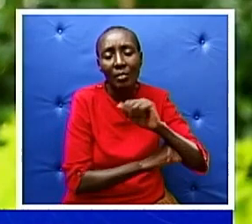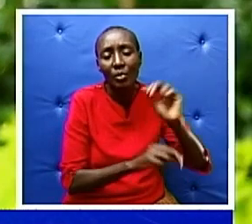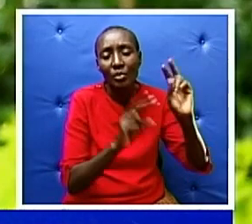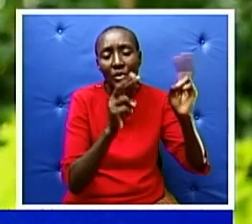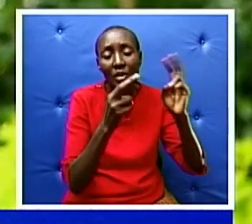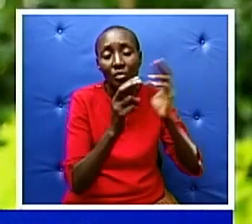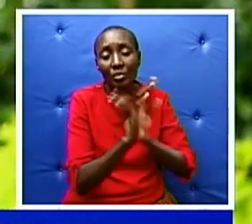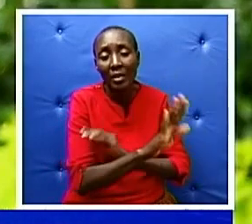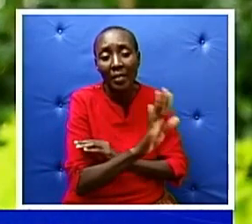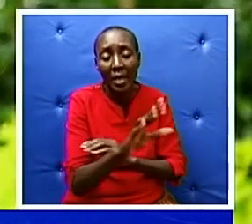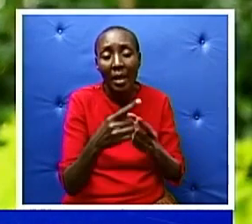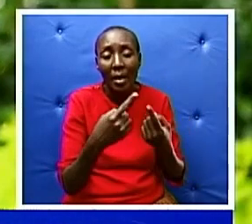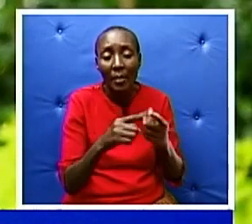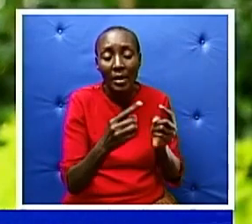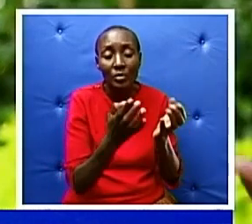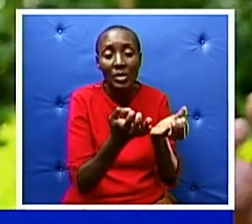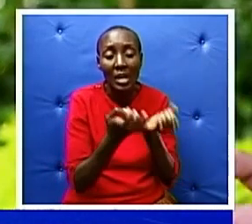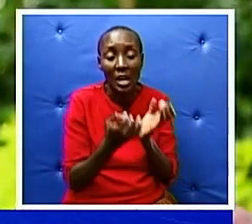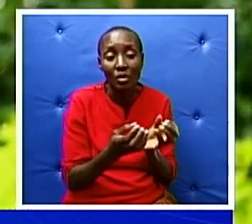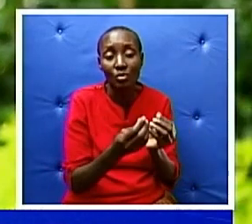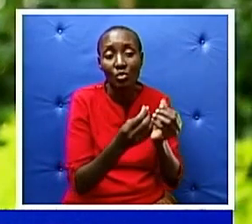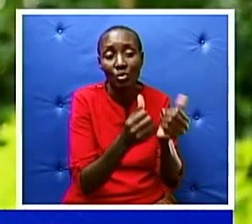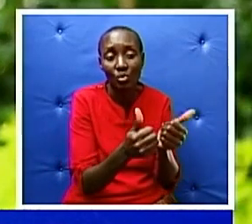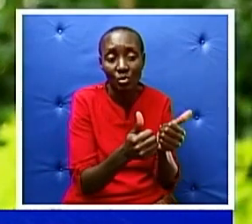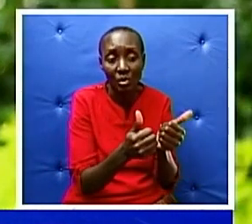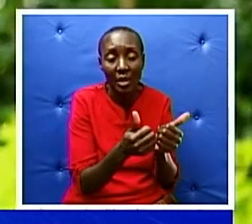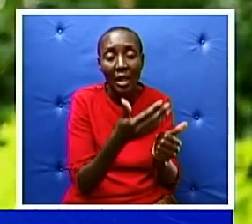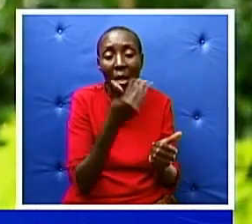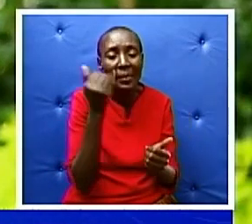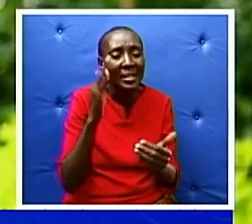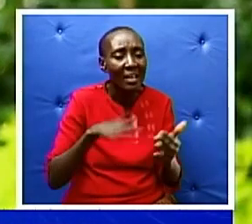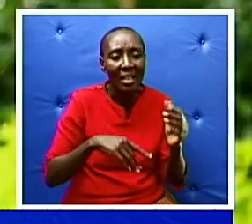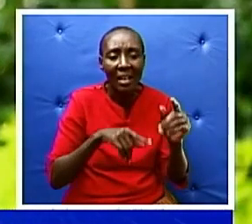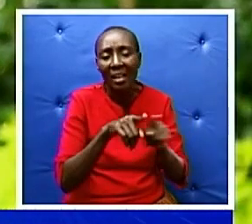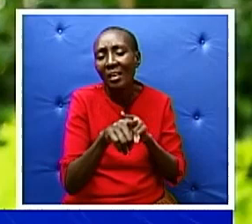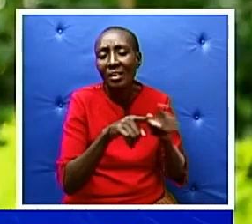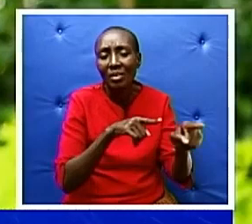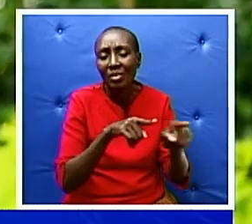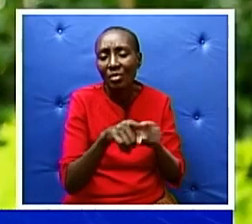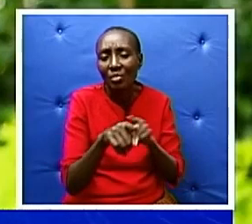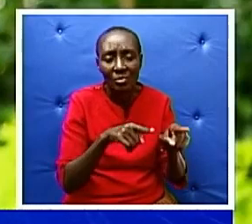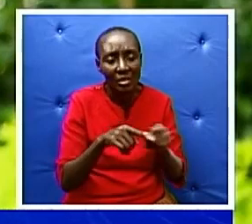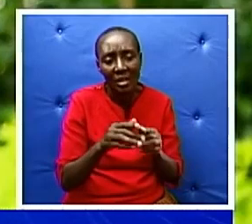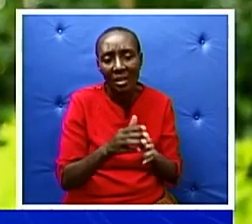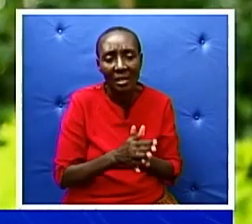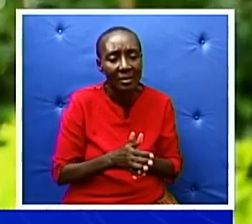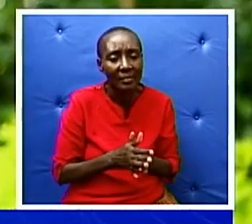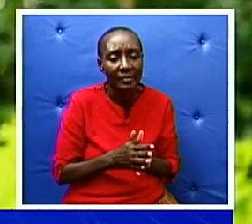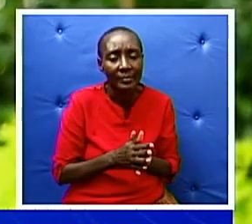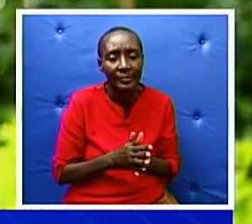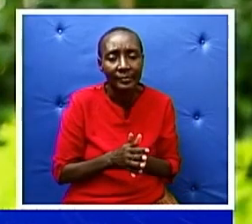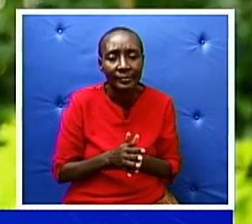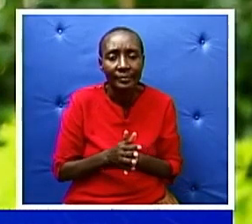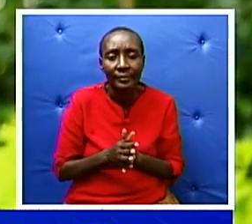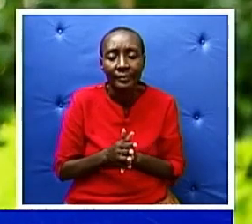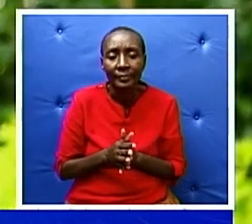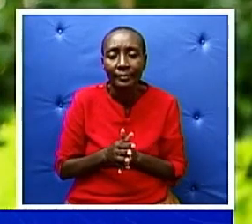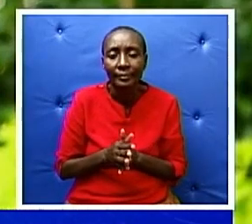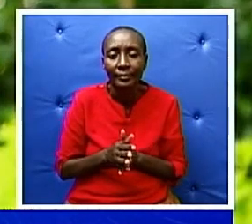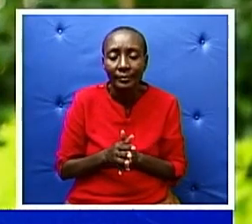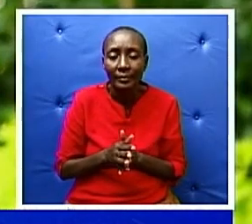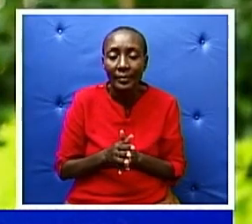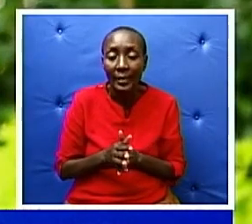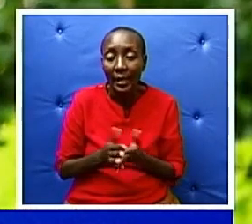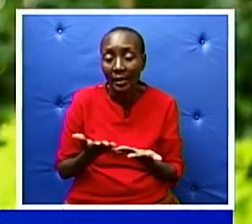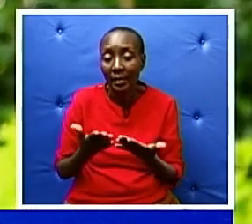But we need solutions on the table rather than pointing fingers on. Just let us be. So and the partial